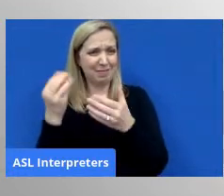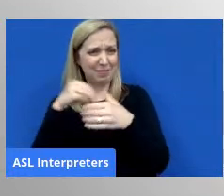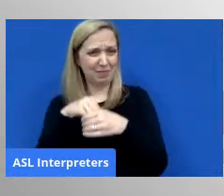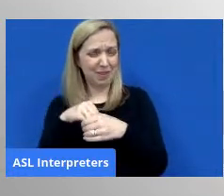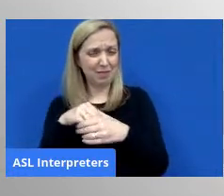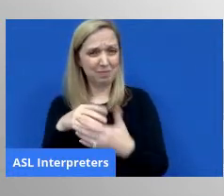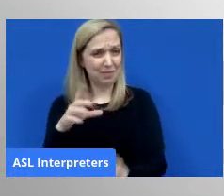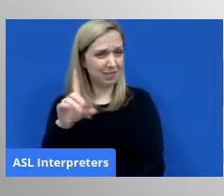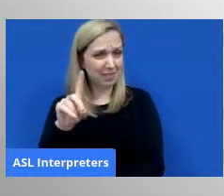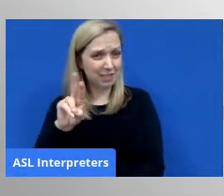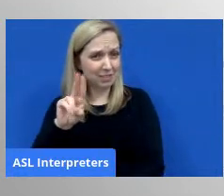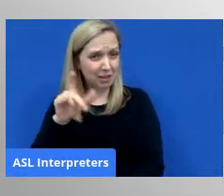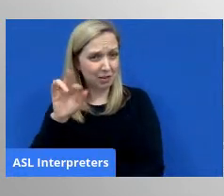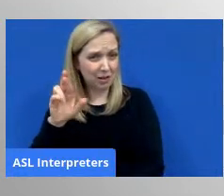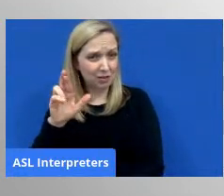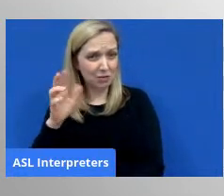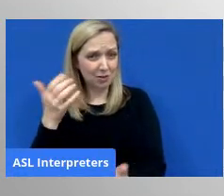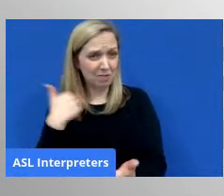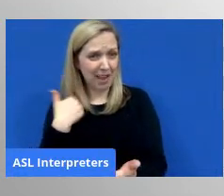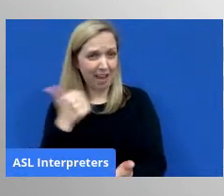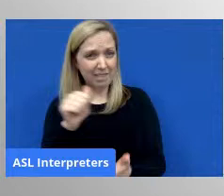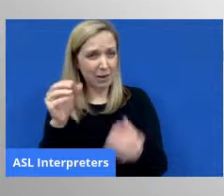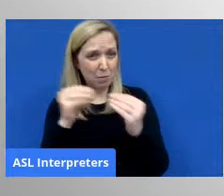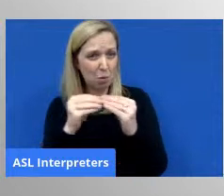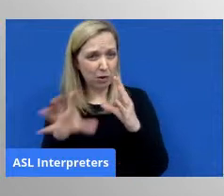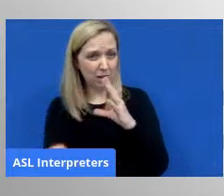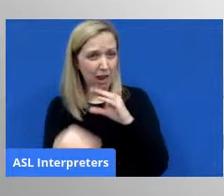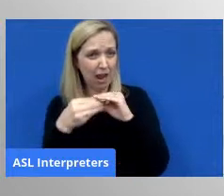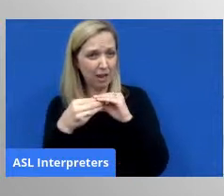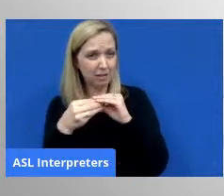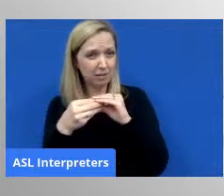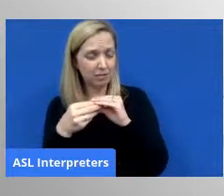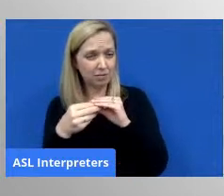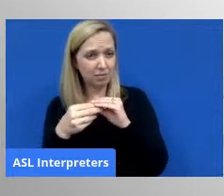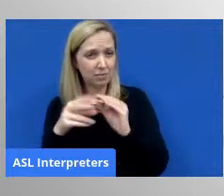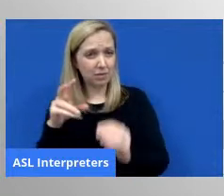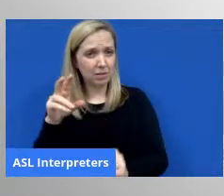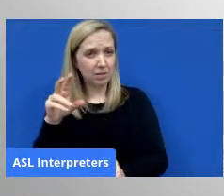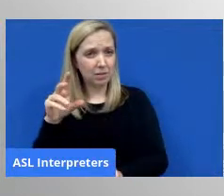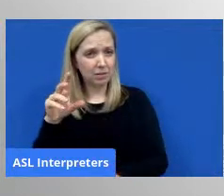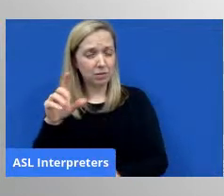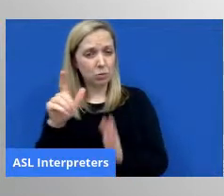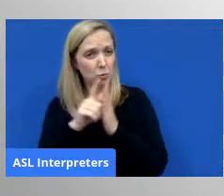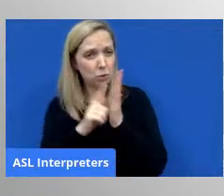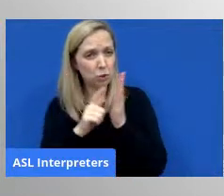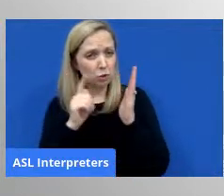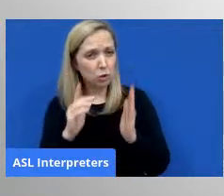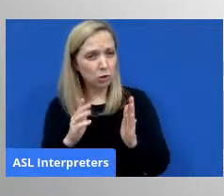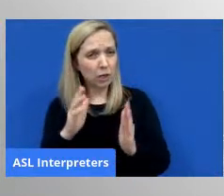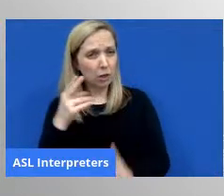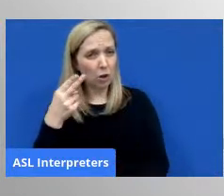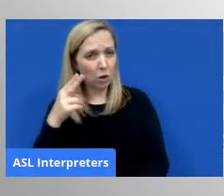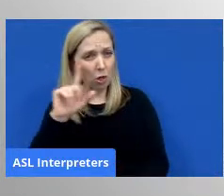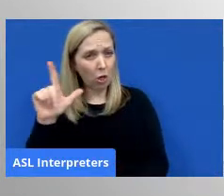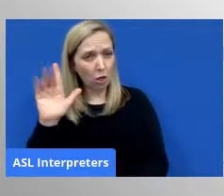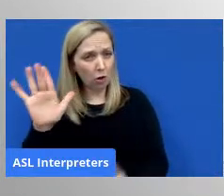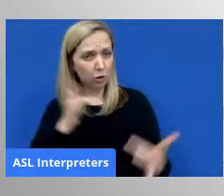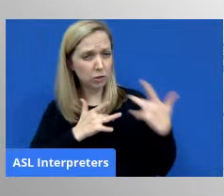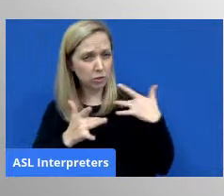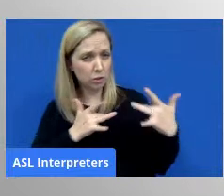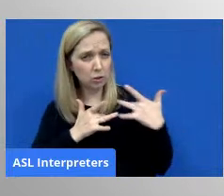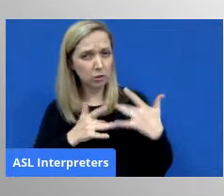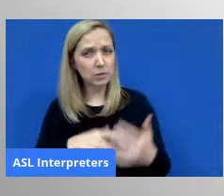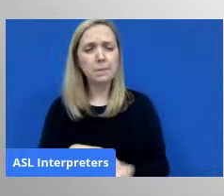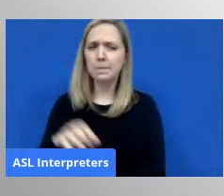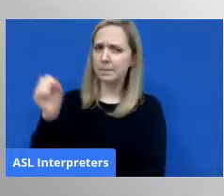specific things to add to Nicole's, to Attorney Hull's concerns? Yeah,